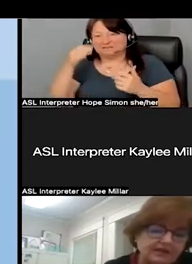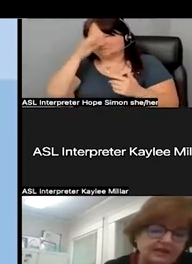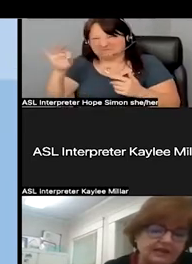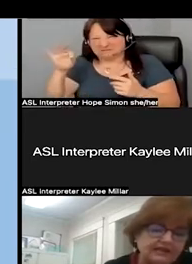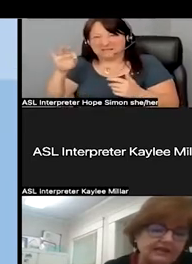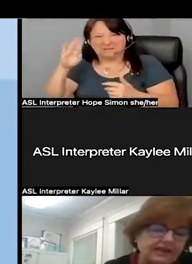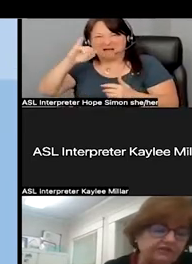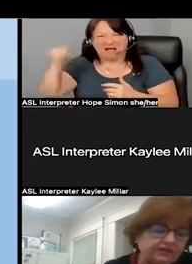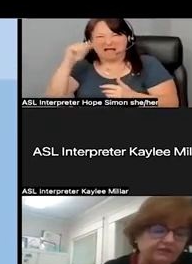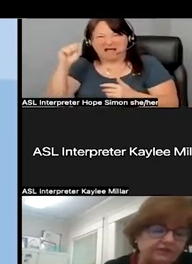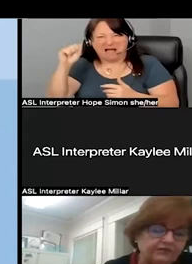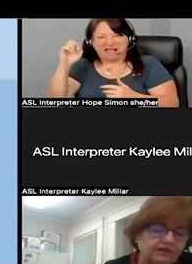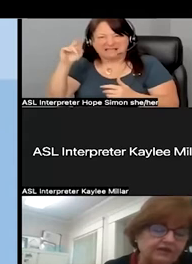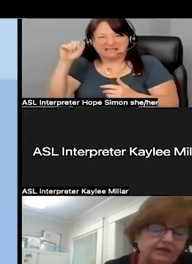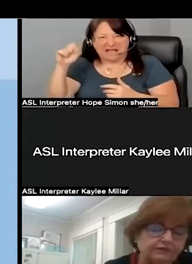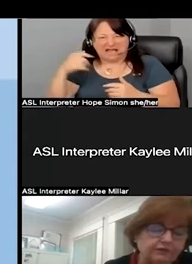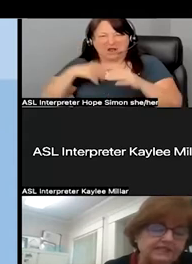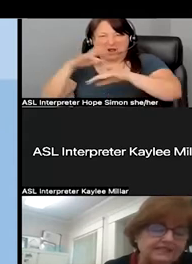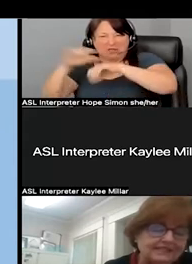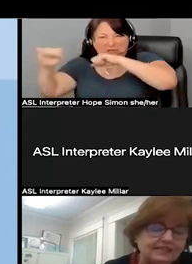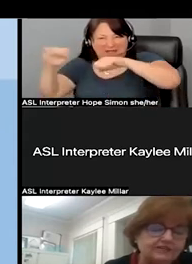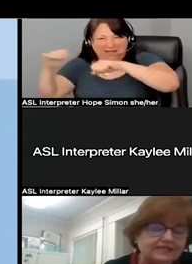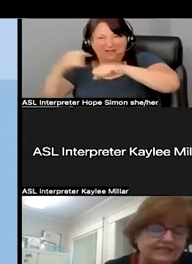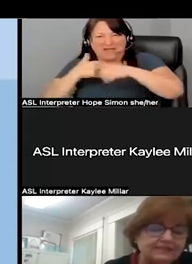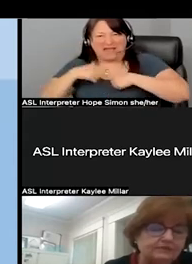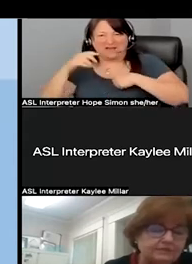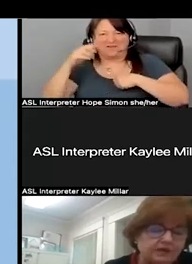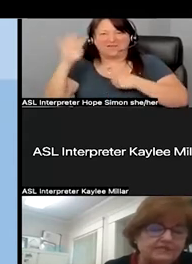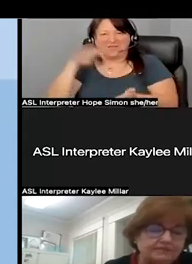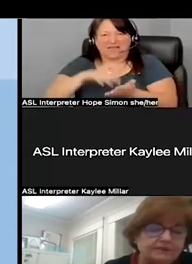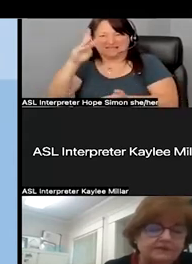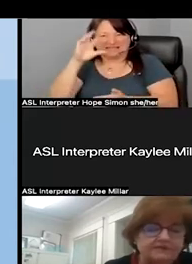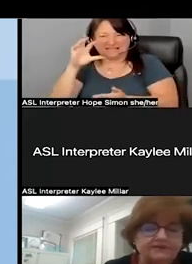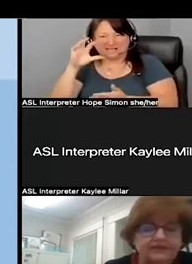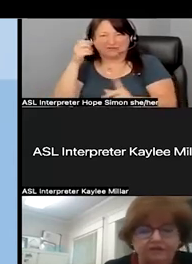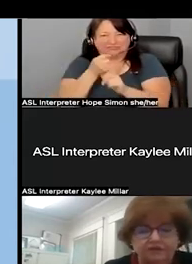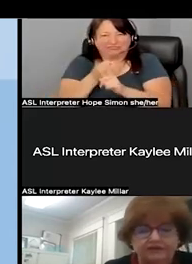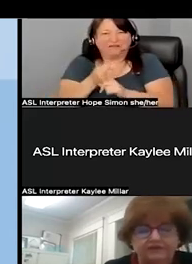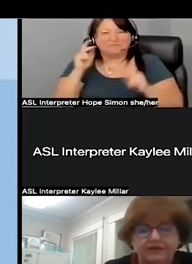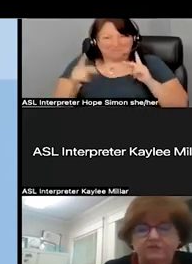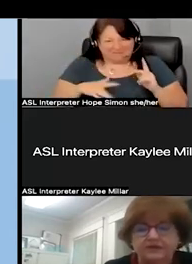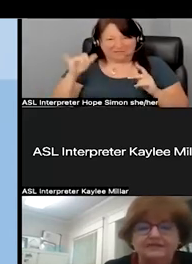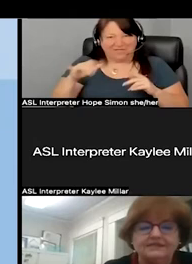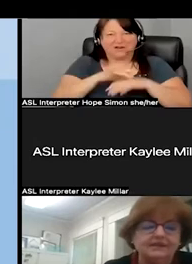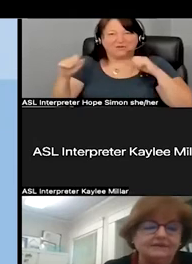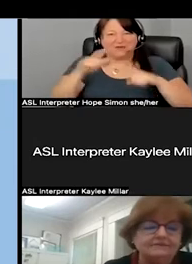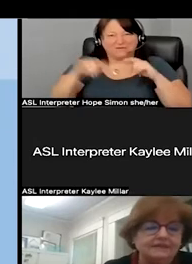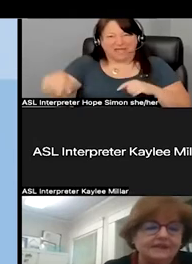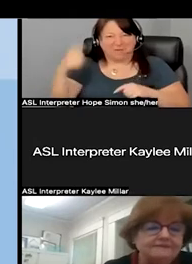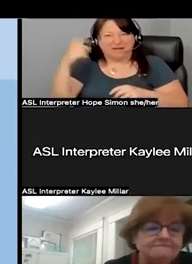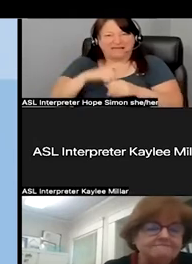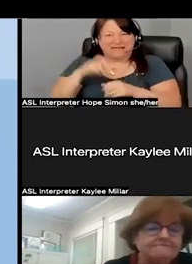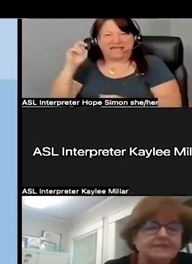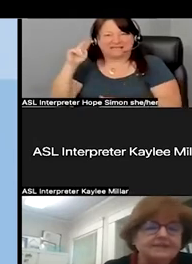Ensenada. And actually we had 4,600 hits and responses of people that felt that earthquake from that one in Ensenada.